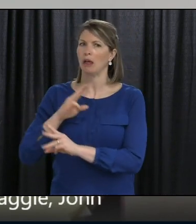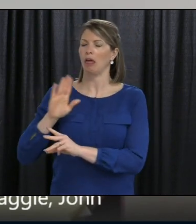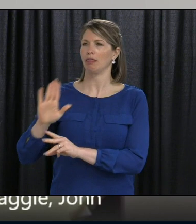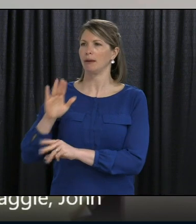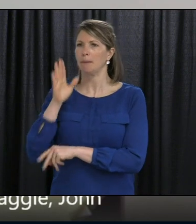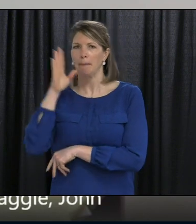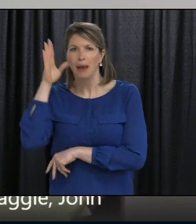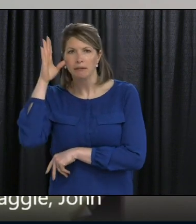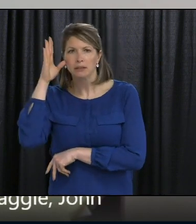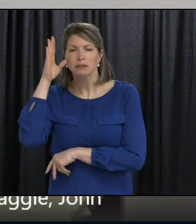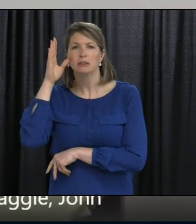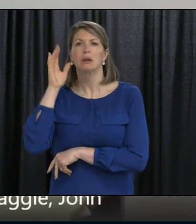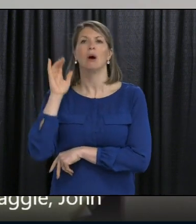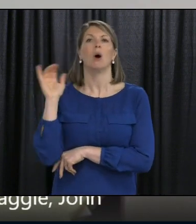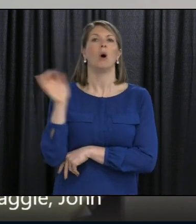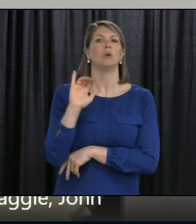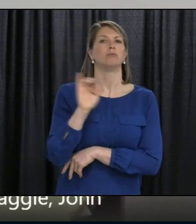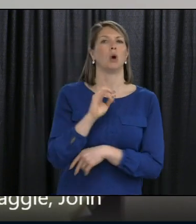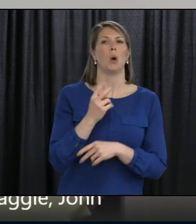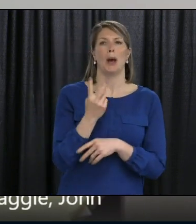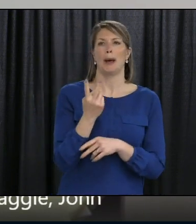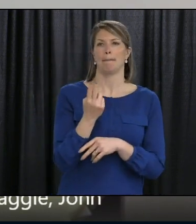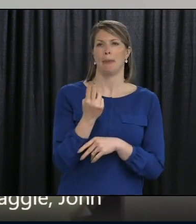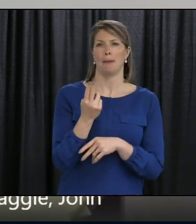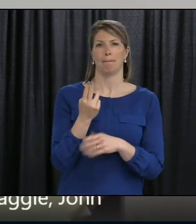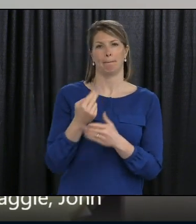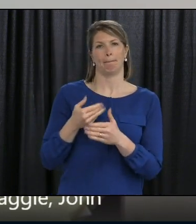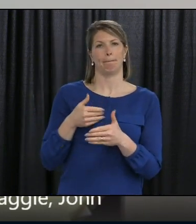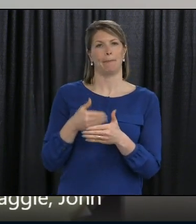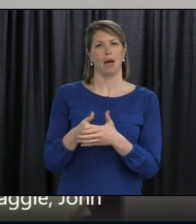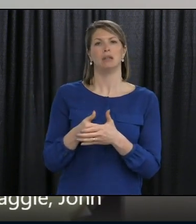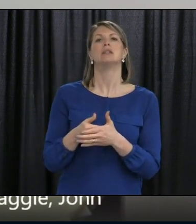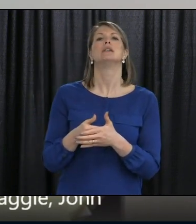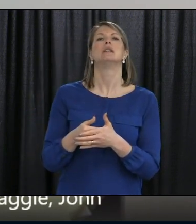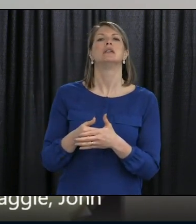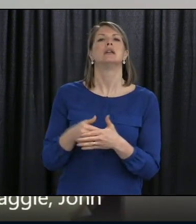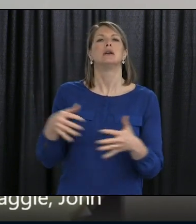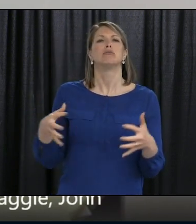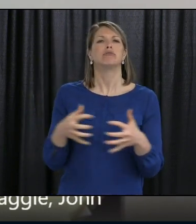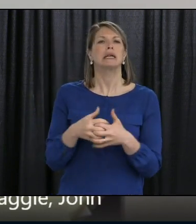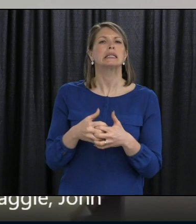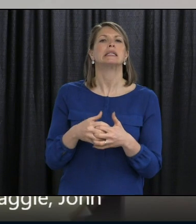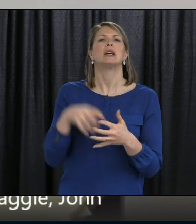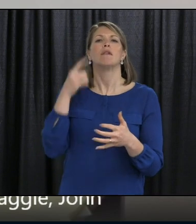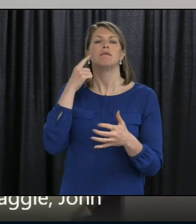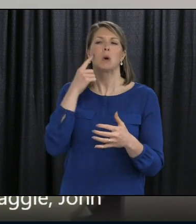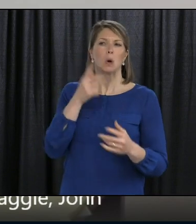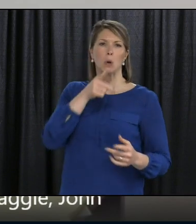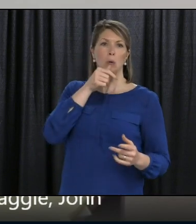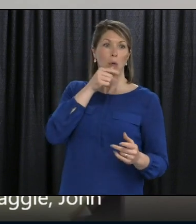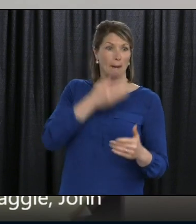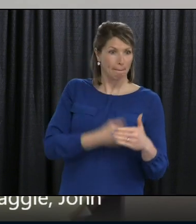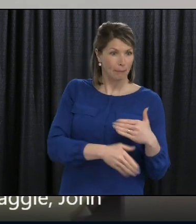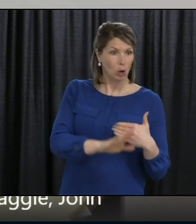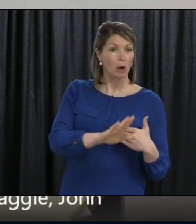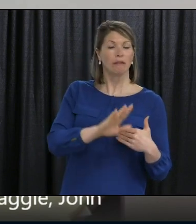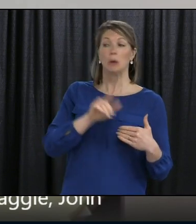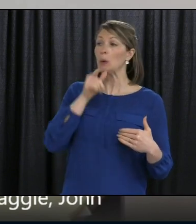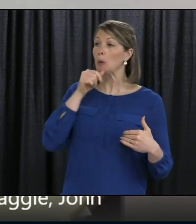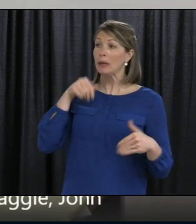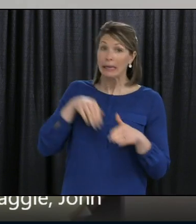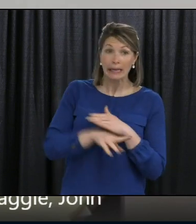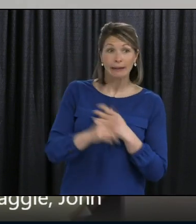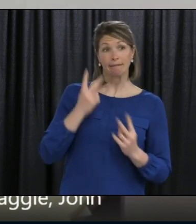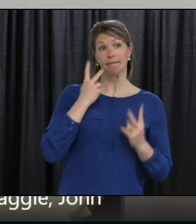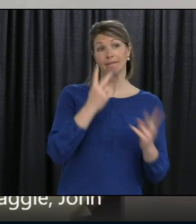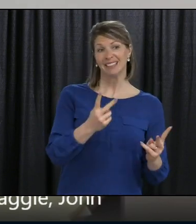for women who would be in labour in the coming weeks. The short answer is that it is